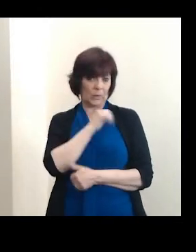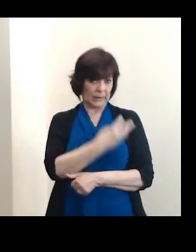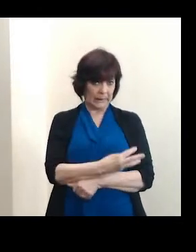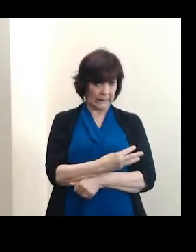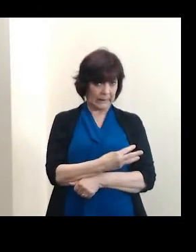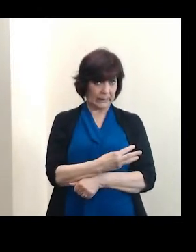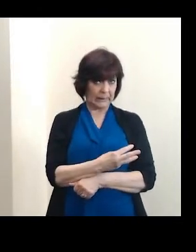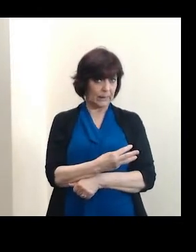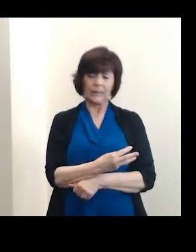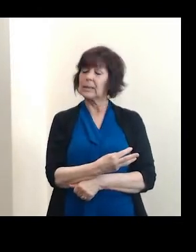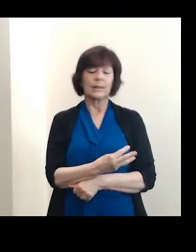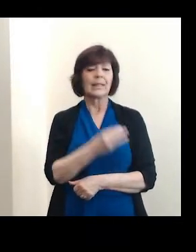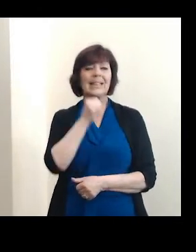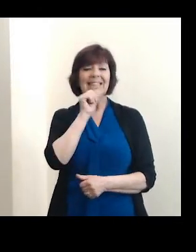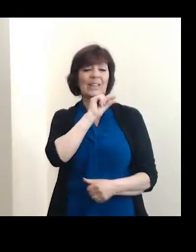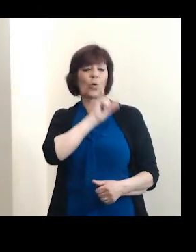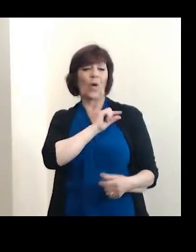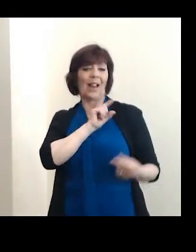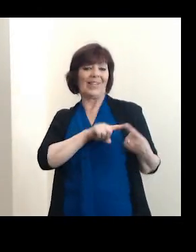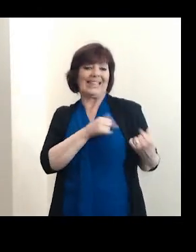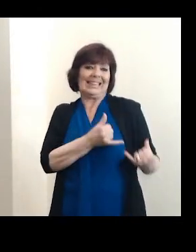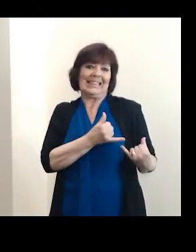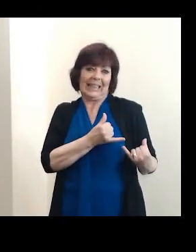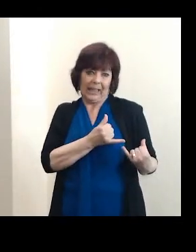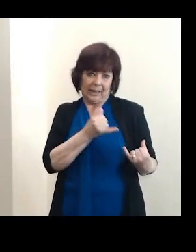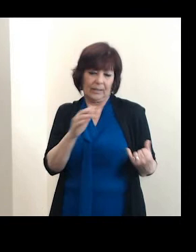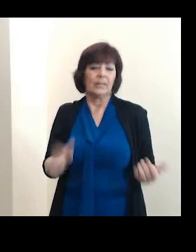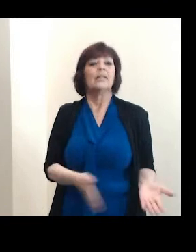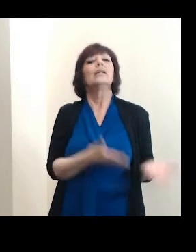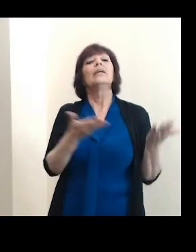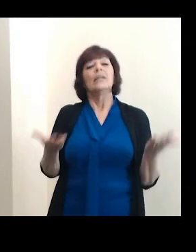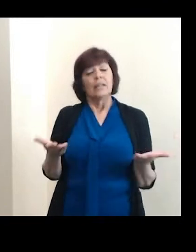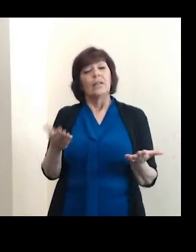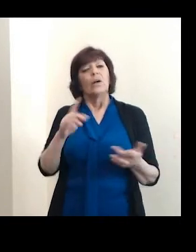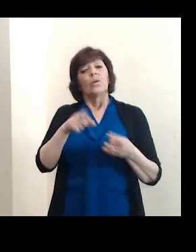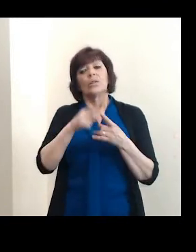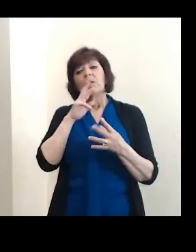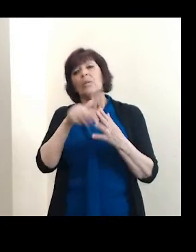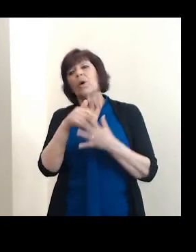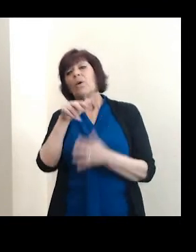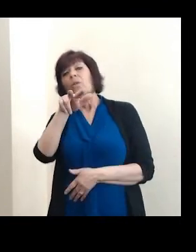16-year-olds did not qualify until now. So when we're talking about